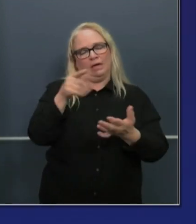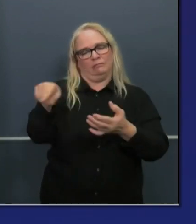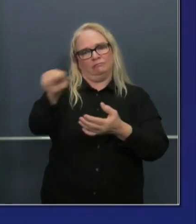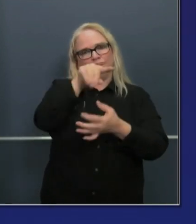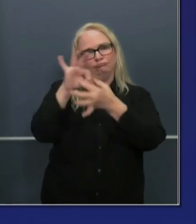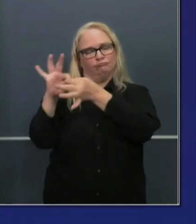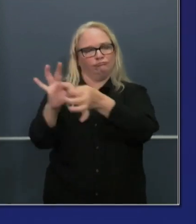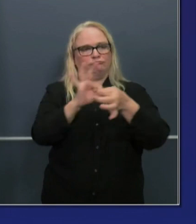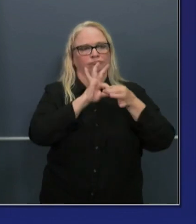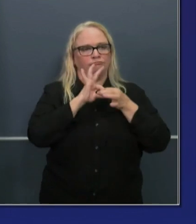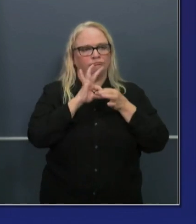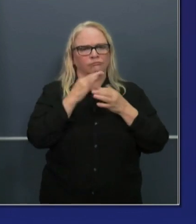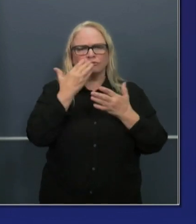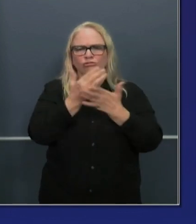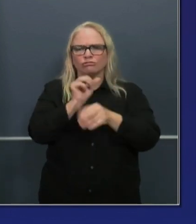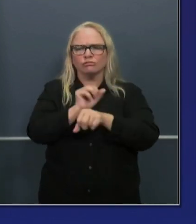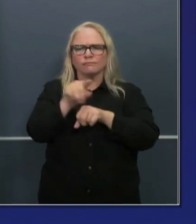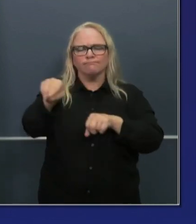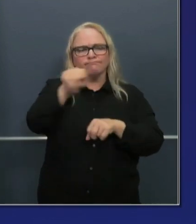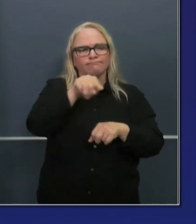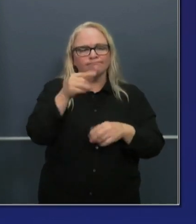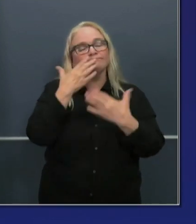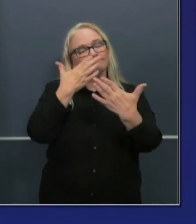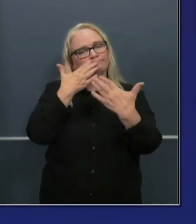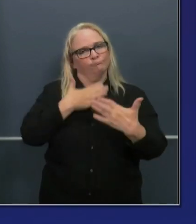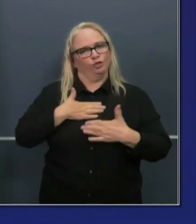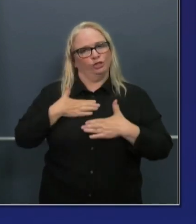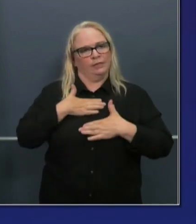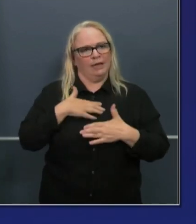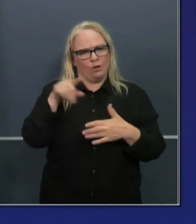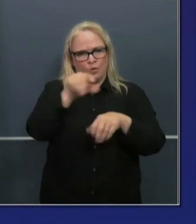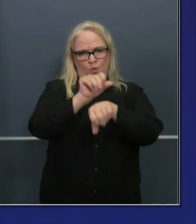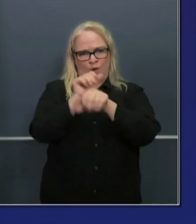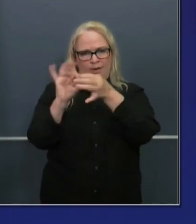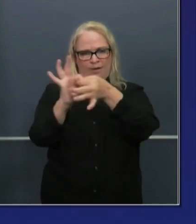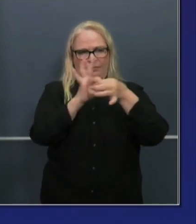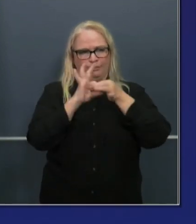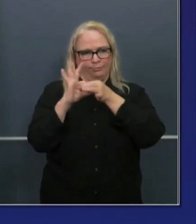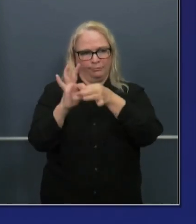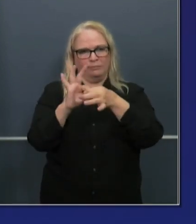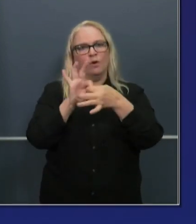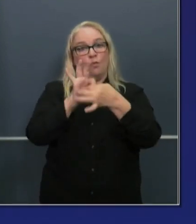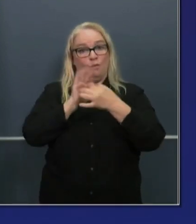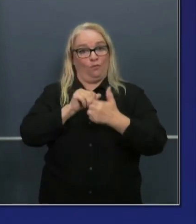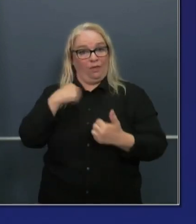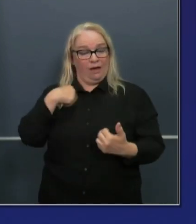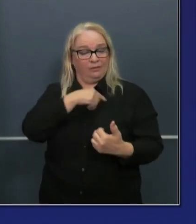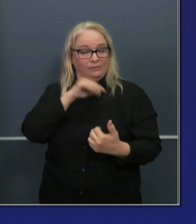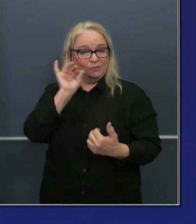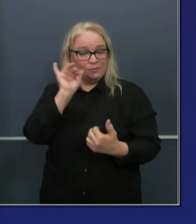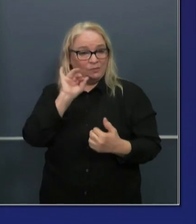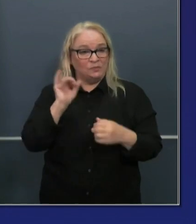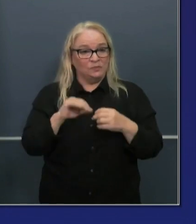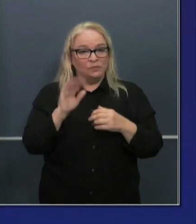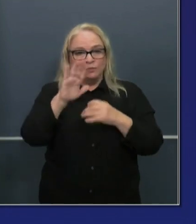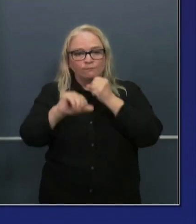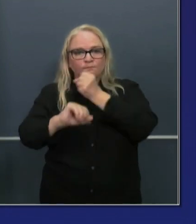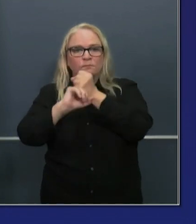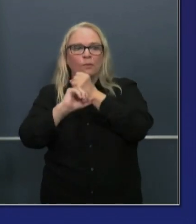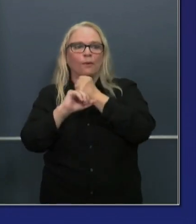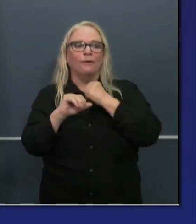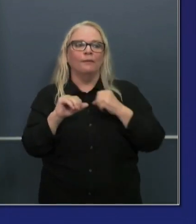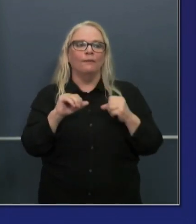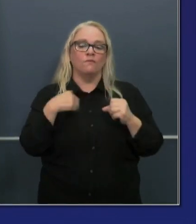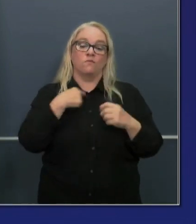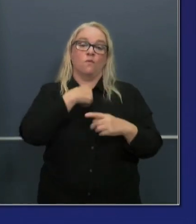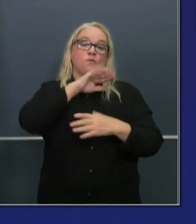Chief Administrative Office. Thank you for your willingness to engage, your support of our collective effort, and